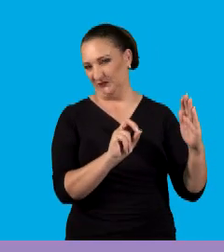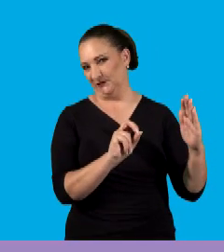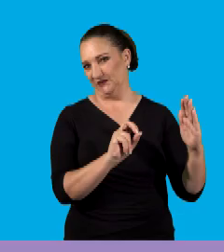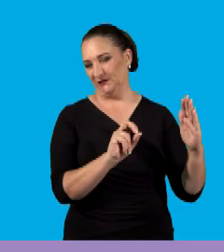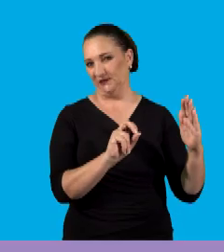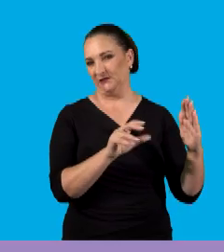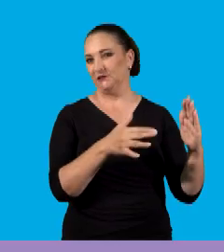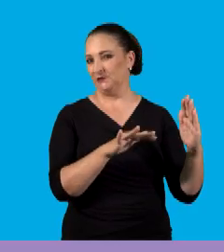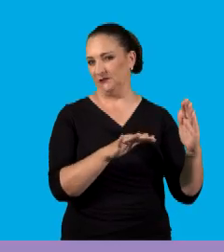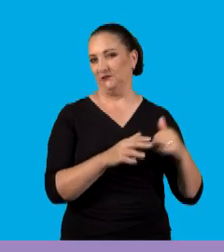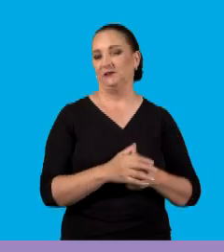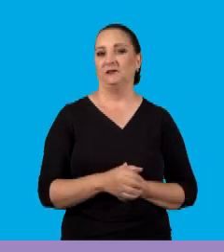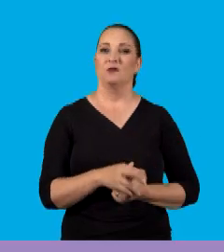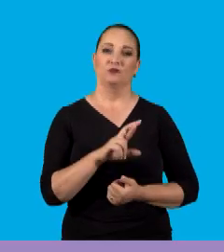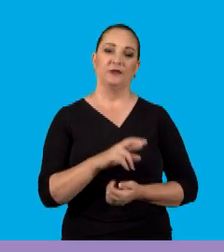120